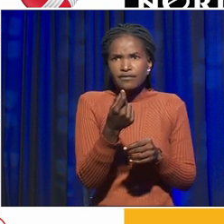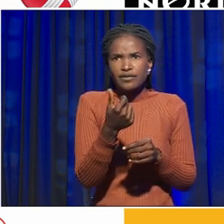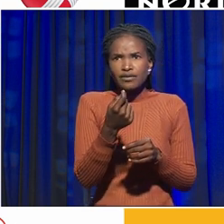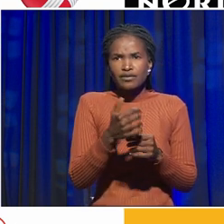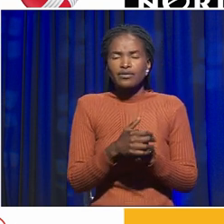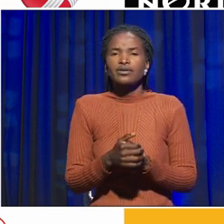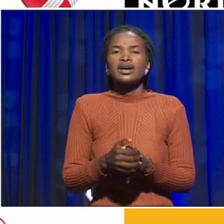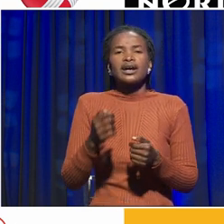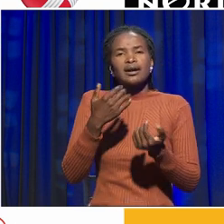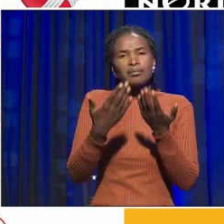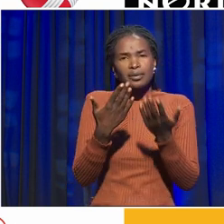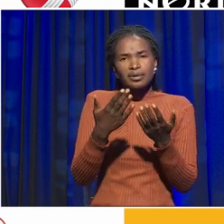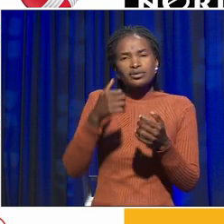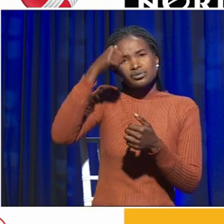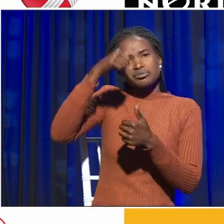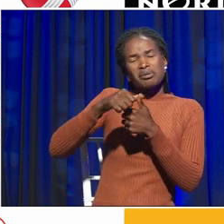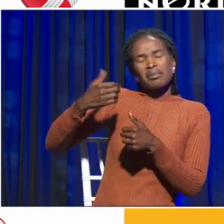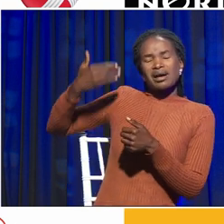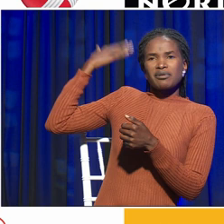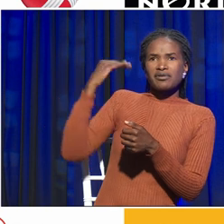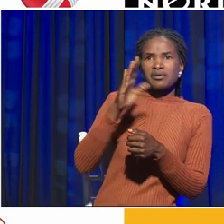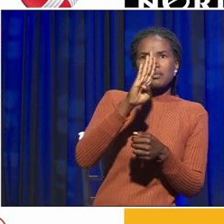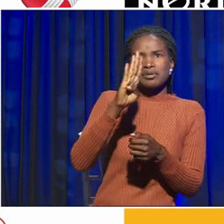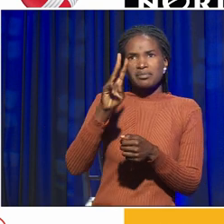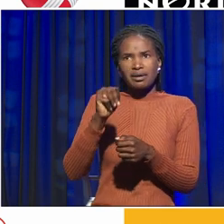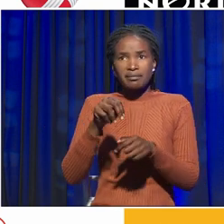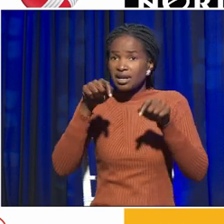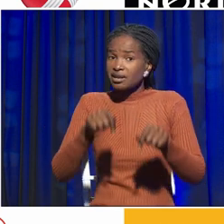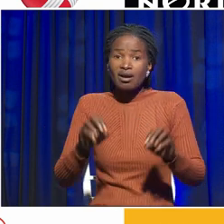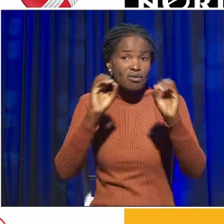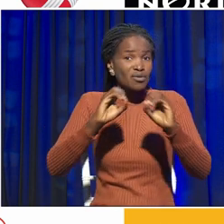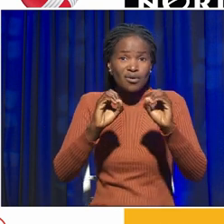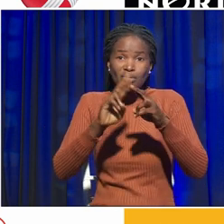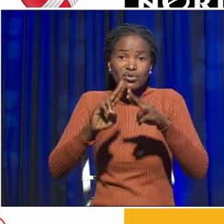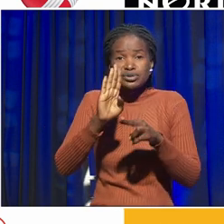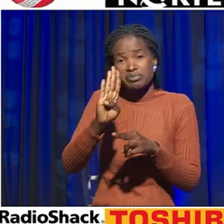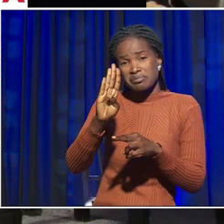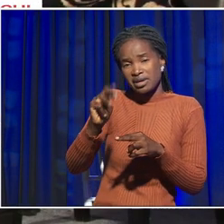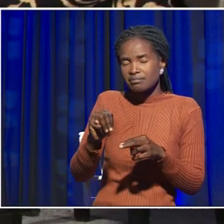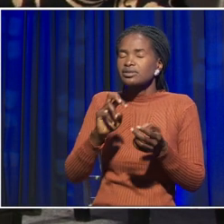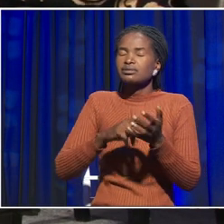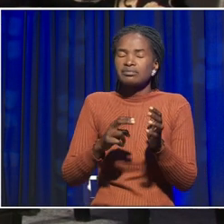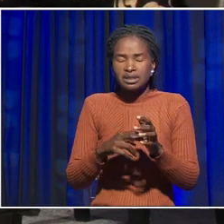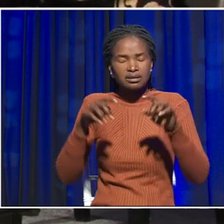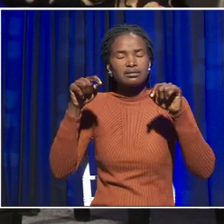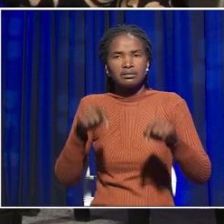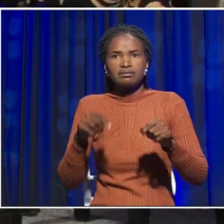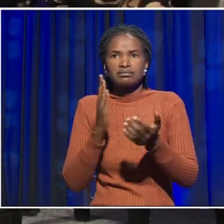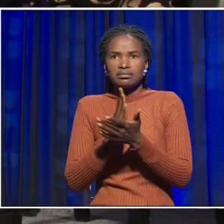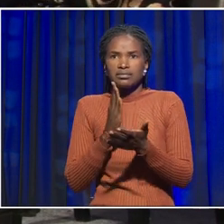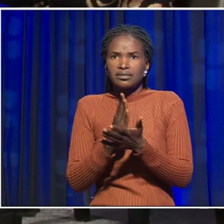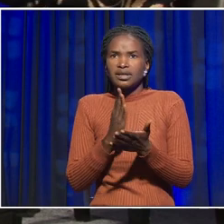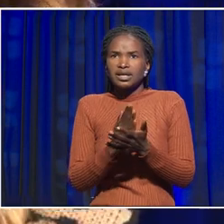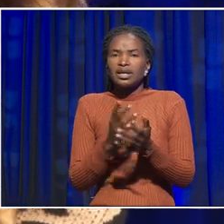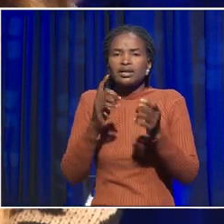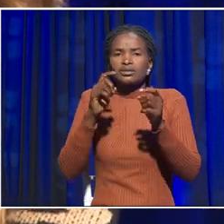already. Correct. Do you remember back in the BBM days? Now we don't talk BBM anymore. So we are definitely, there's definitely